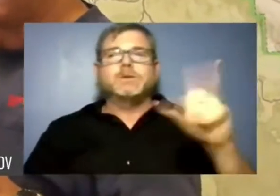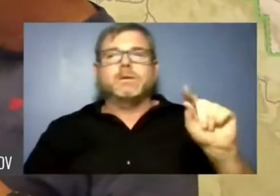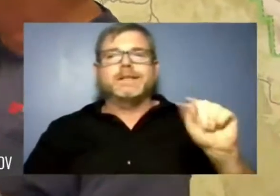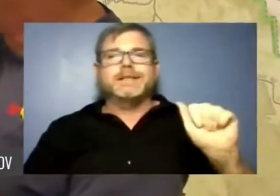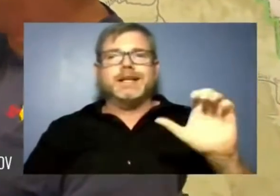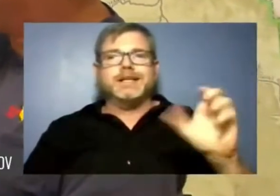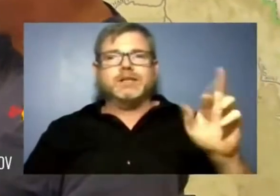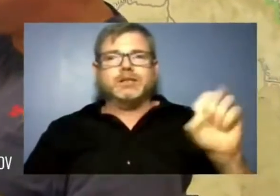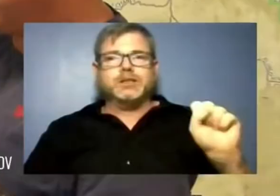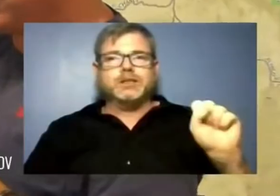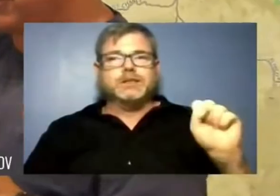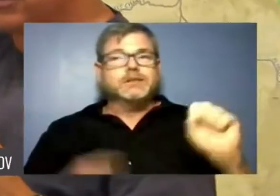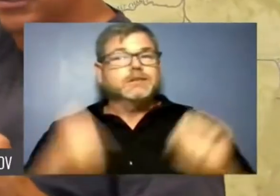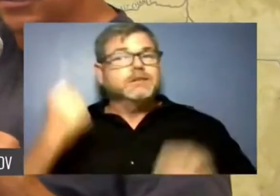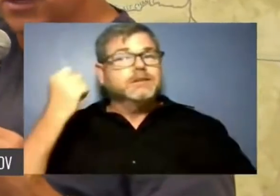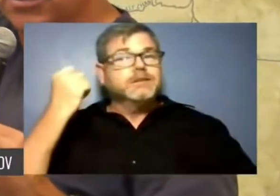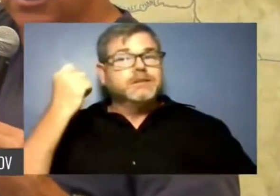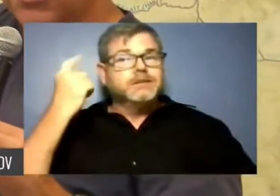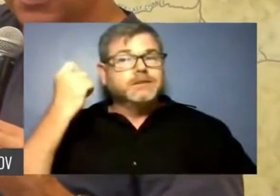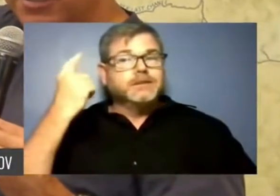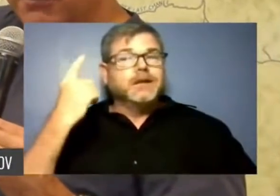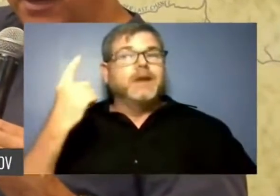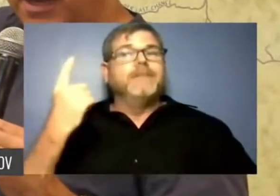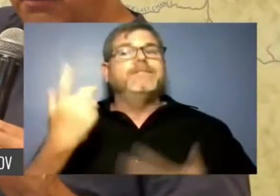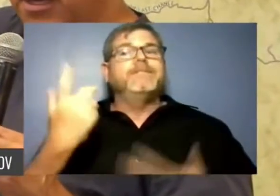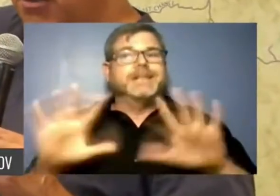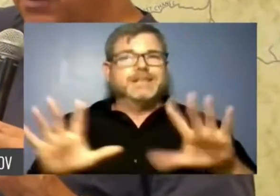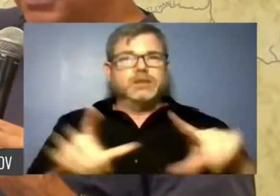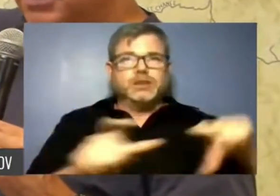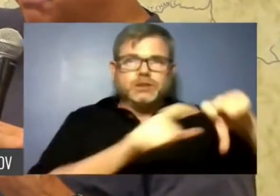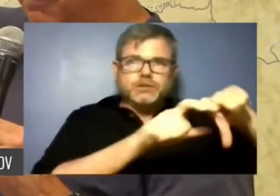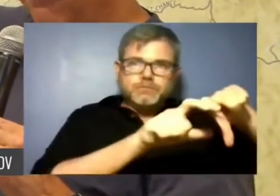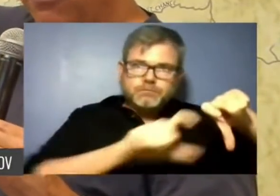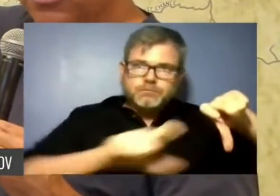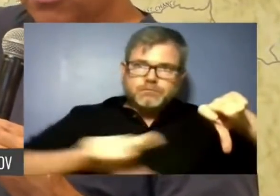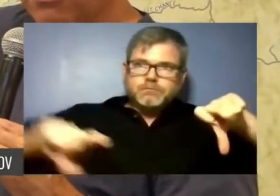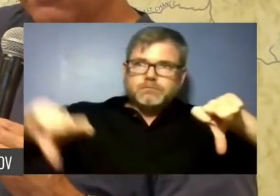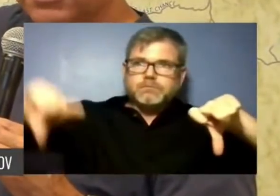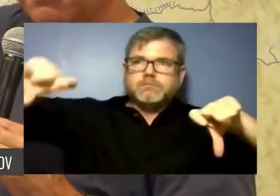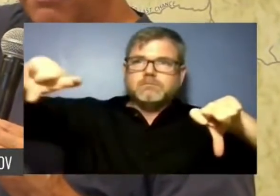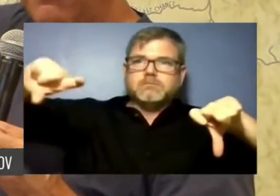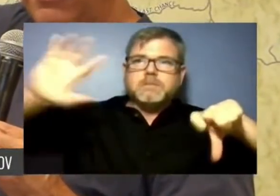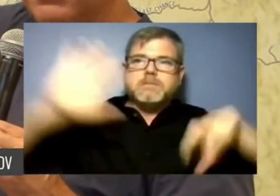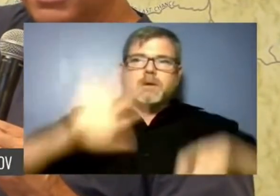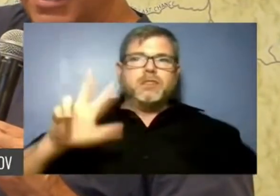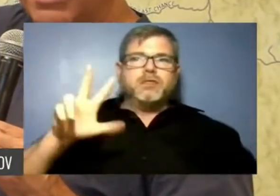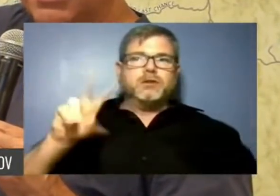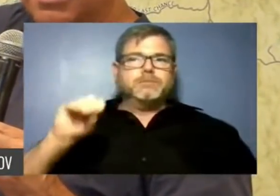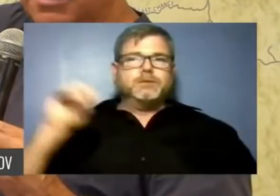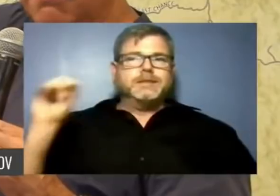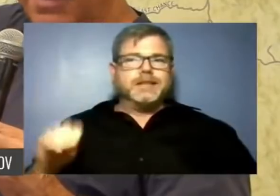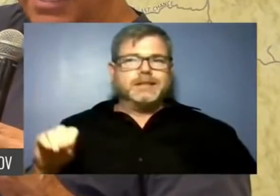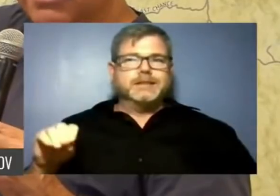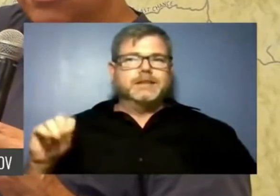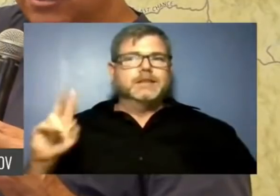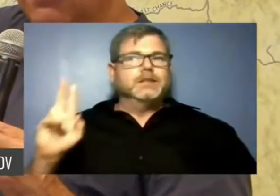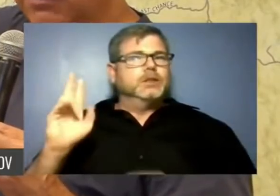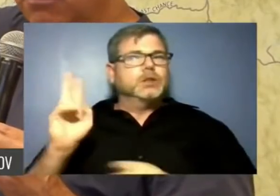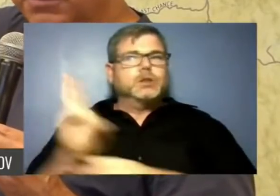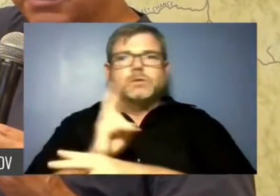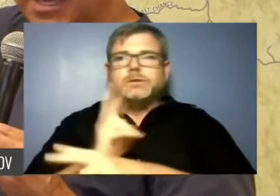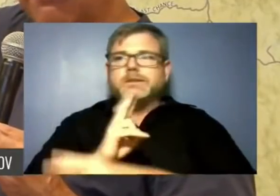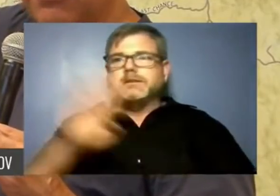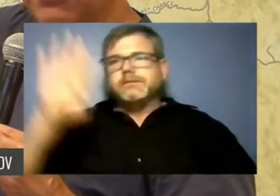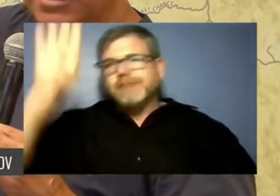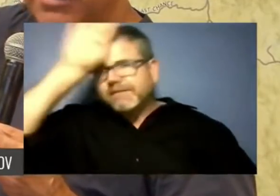in there, and to with it with the crews that are stretching hose around it right now. We anticipate full control of the spot fire tonight by end of shift,